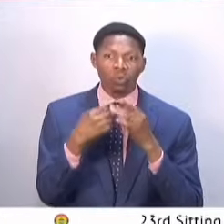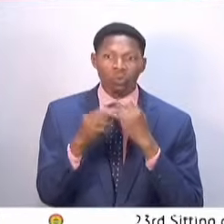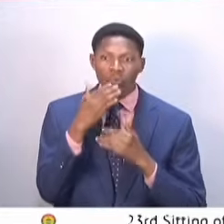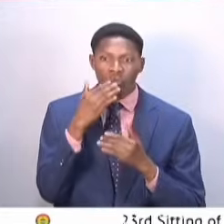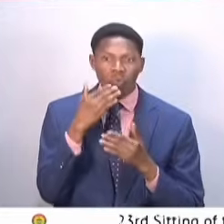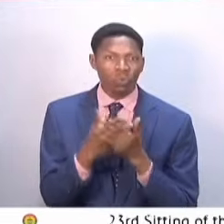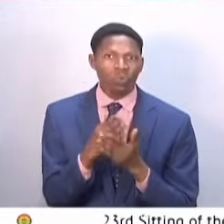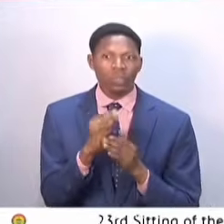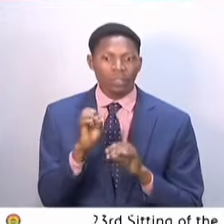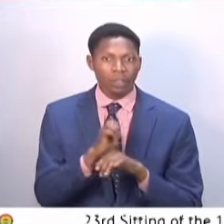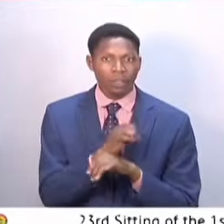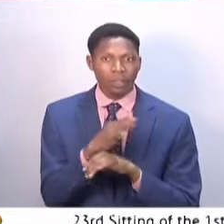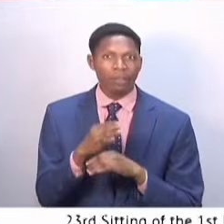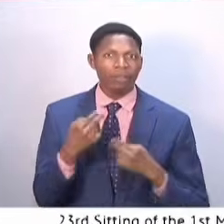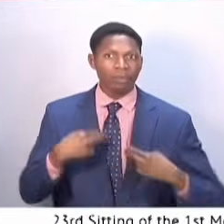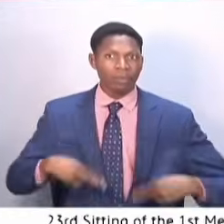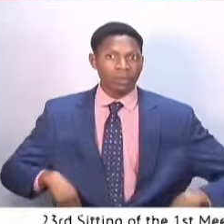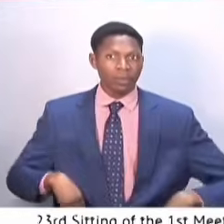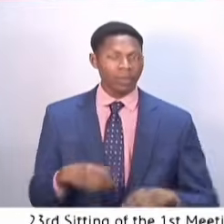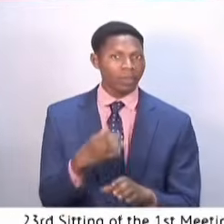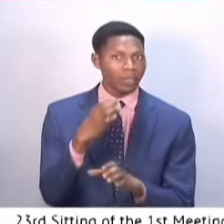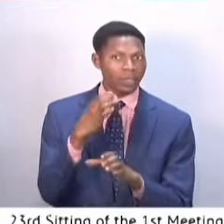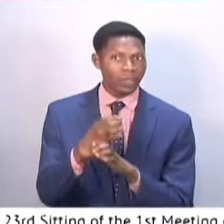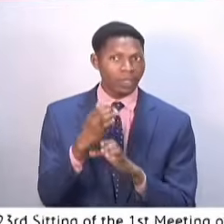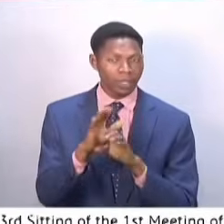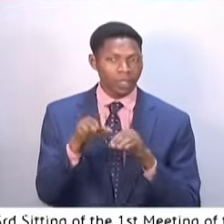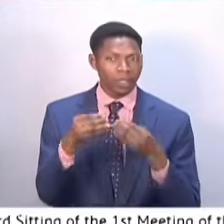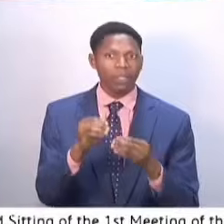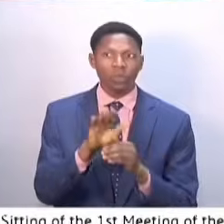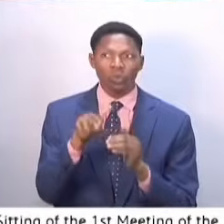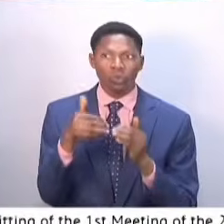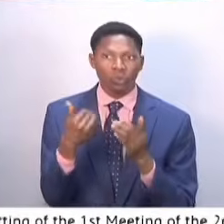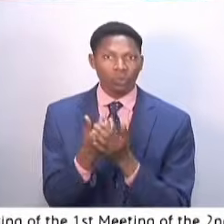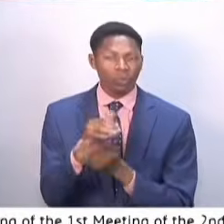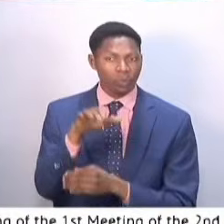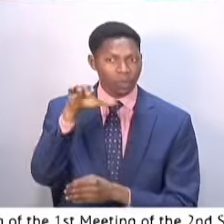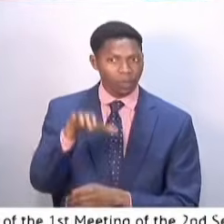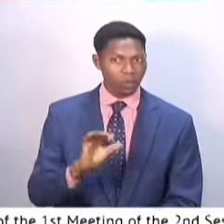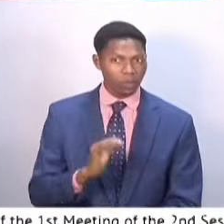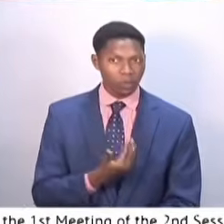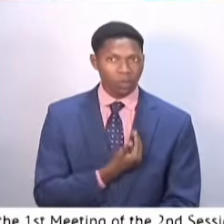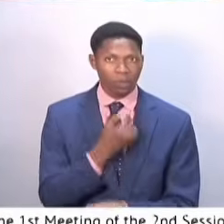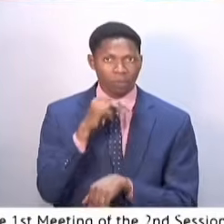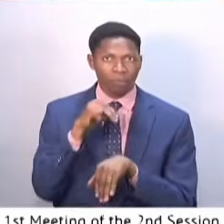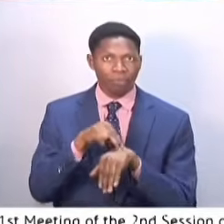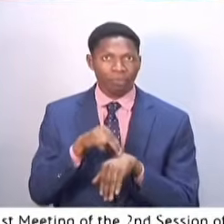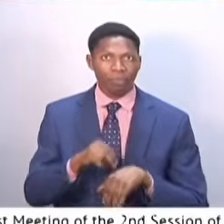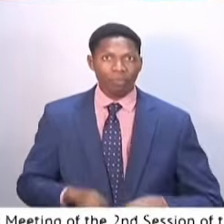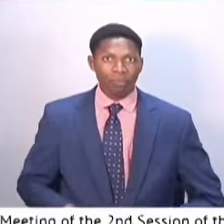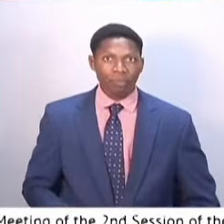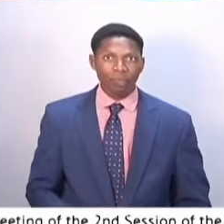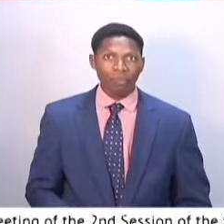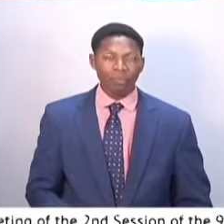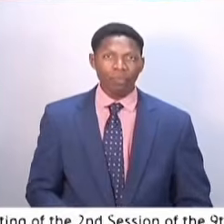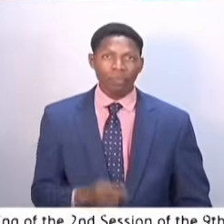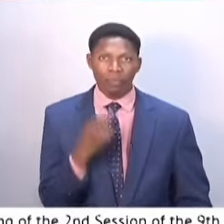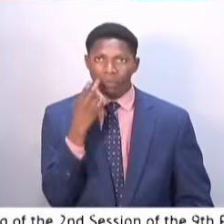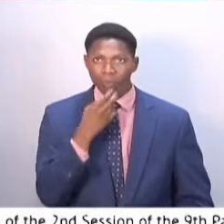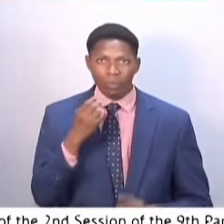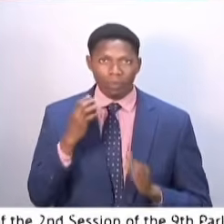equitable and effective healthcare delivery in every constituency of our dear nation. Mr.